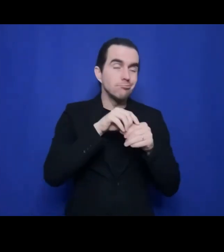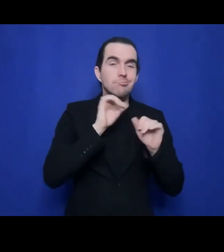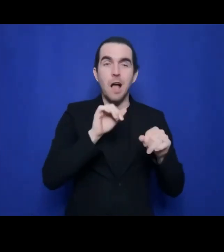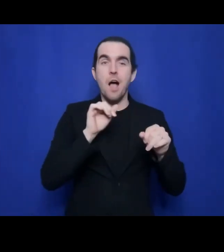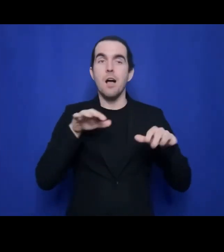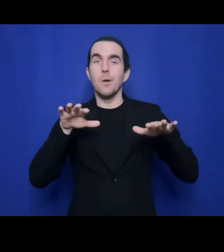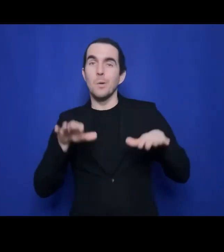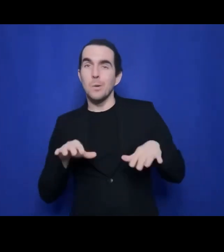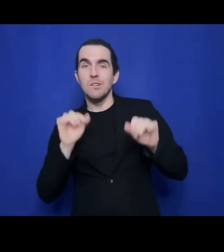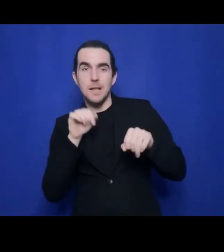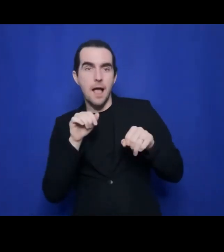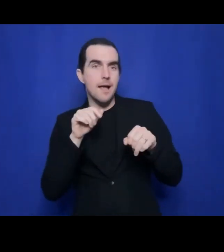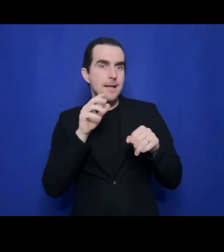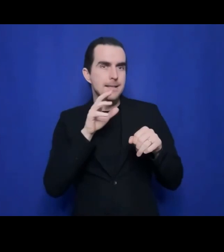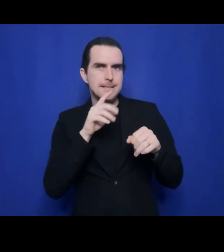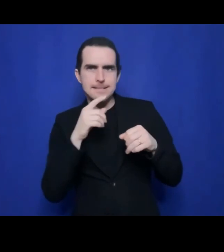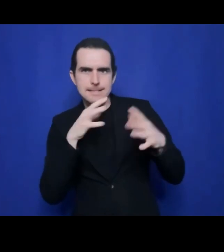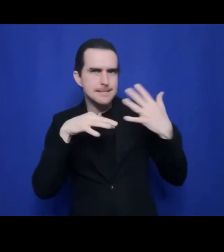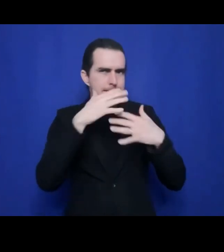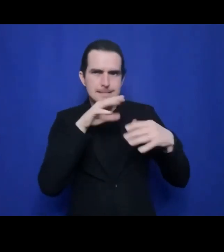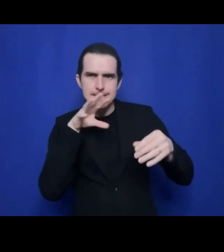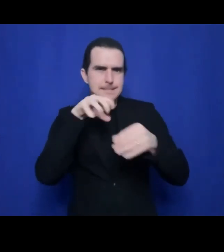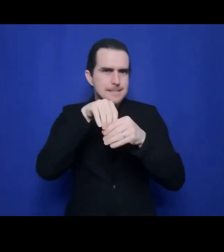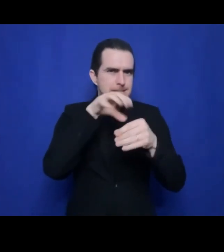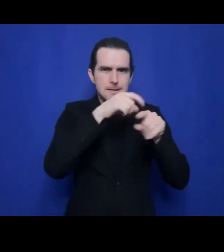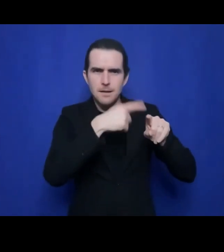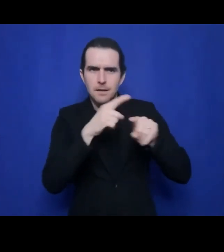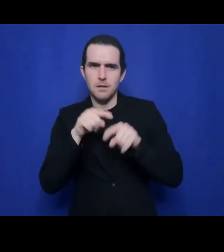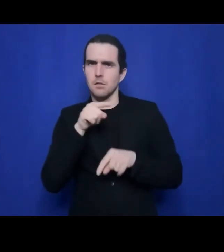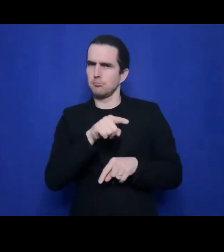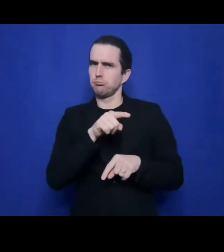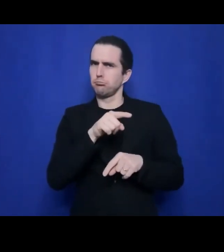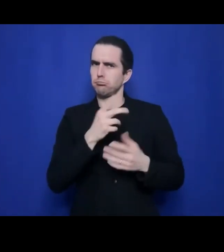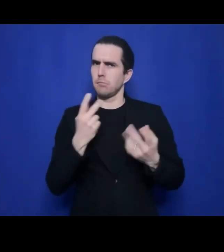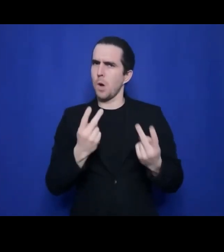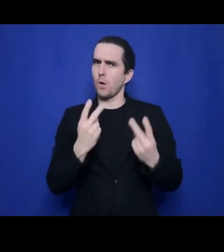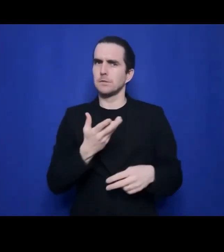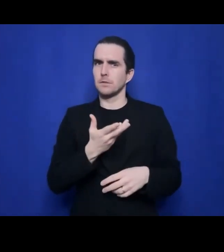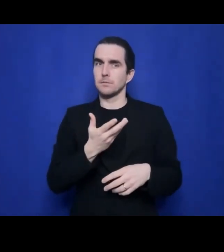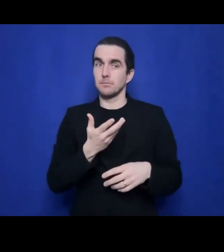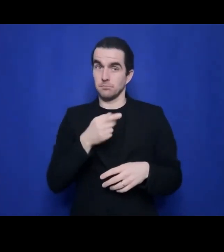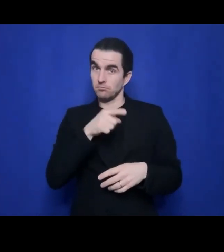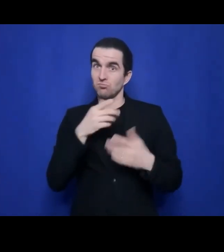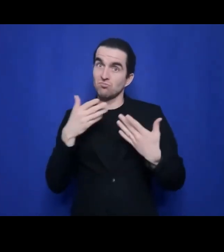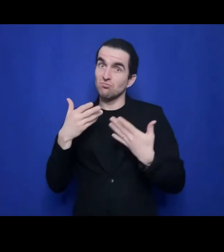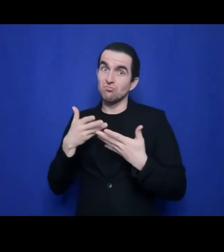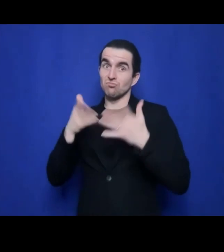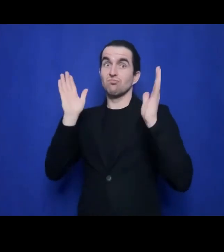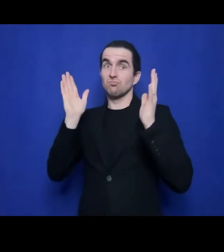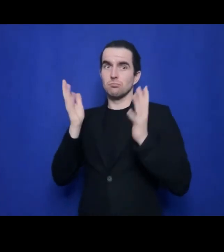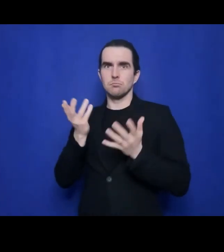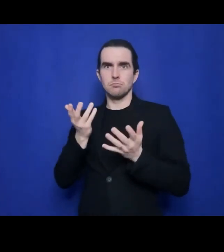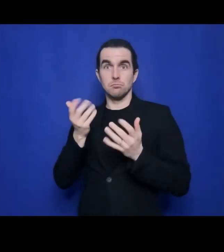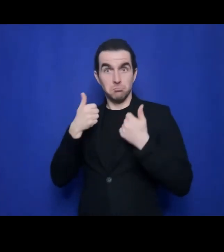the social relationships, the social links, whether they are between friends or